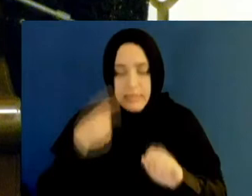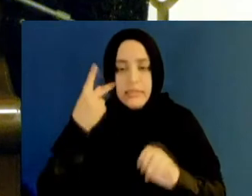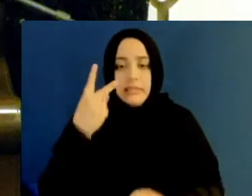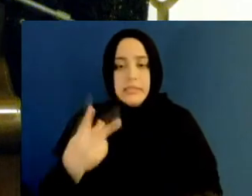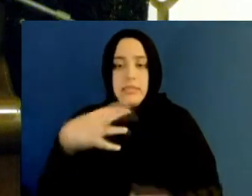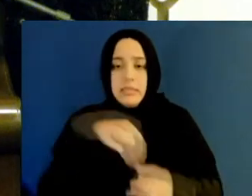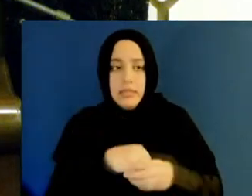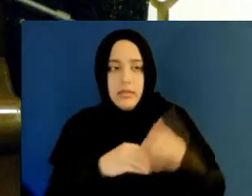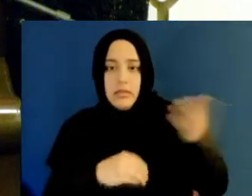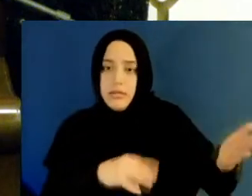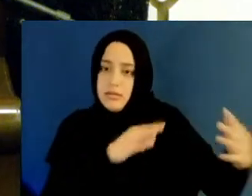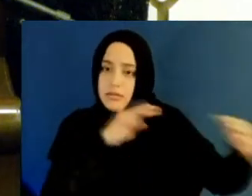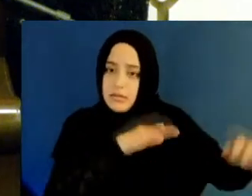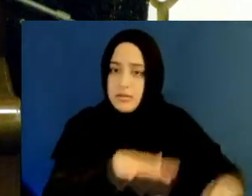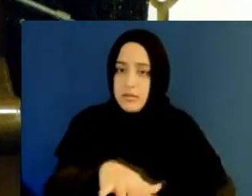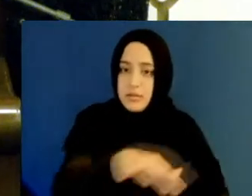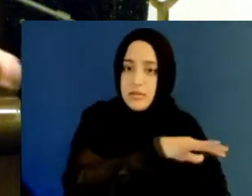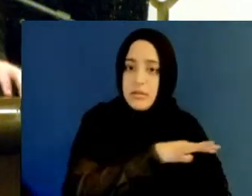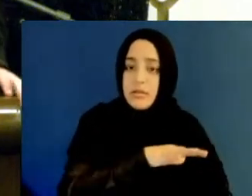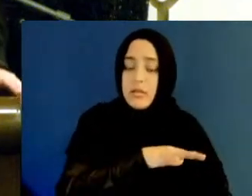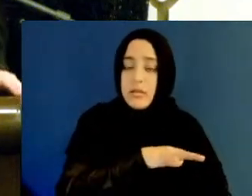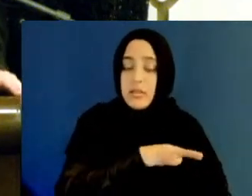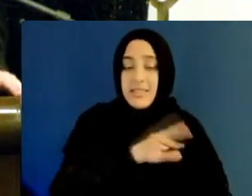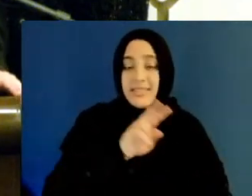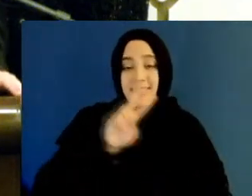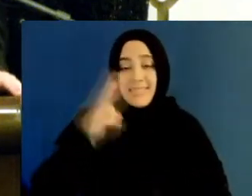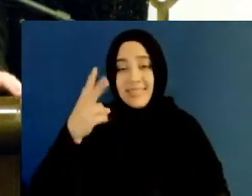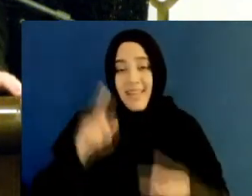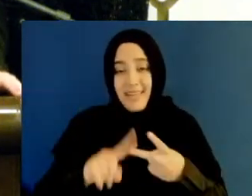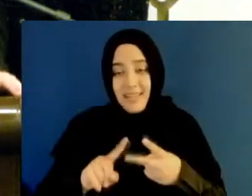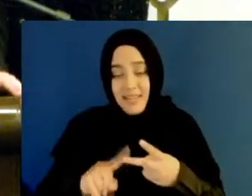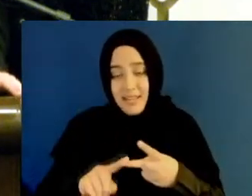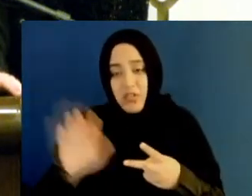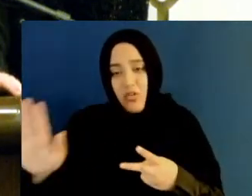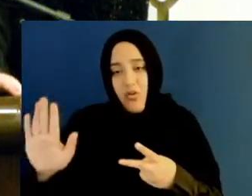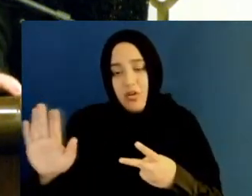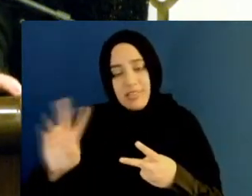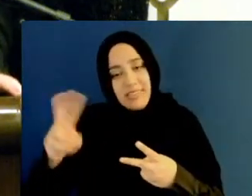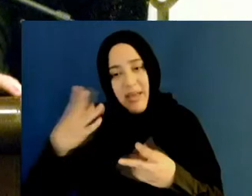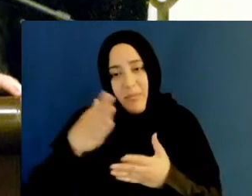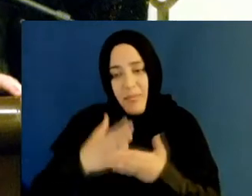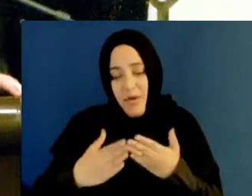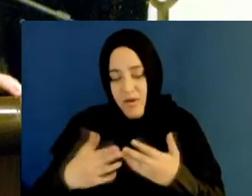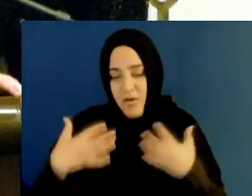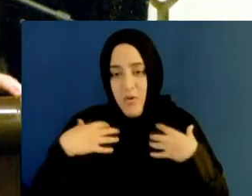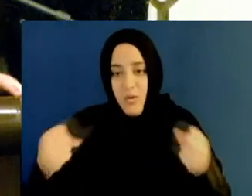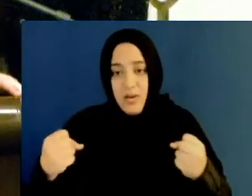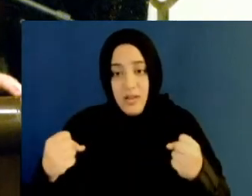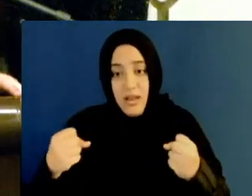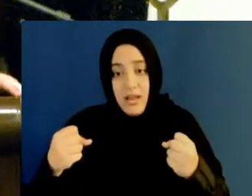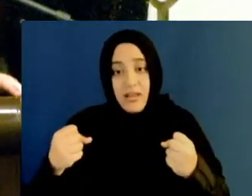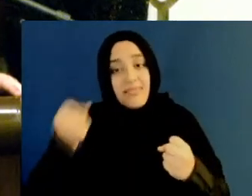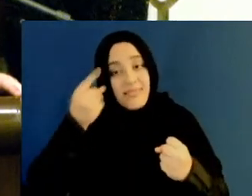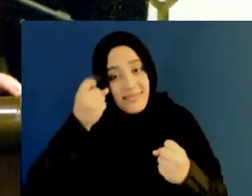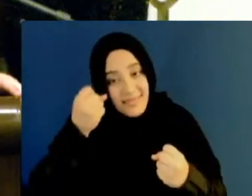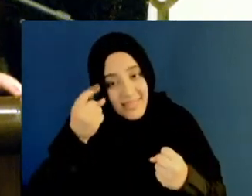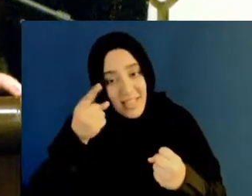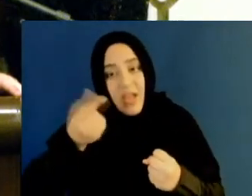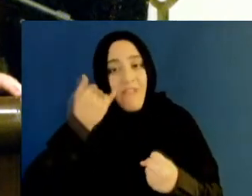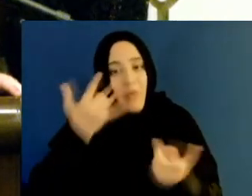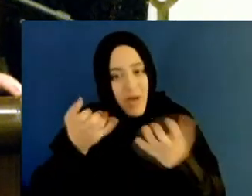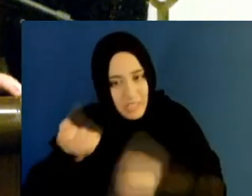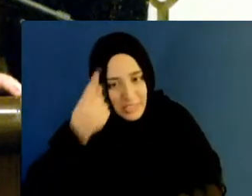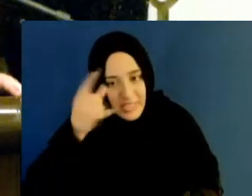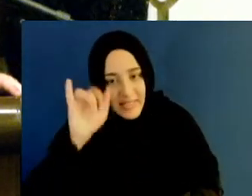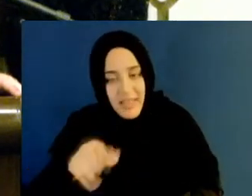courage for Imam Sajjad. To understand this second shade of courage, I have to visit a hadith of the Holy Prophet sallallahu alaihi wa alihi